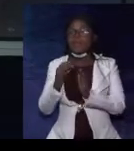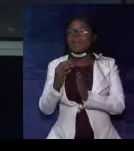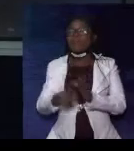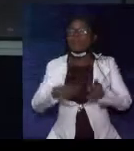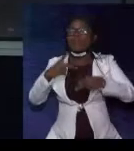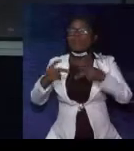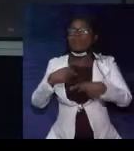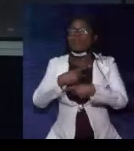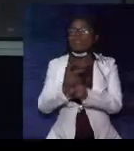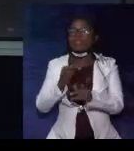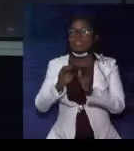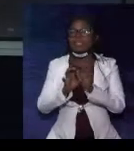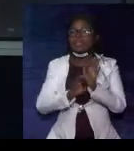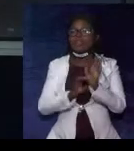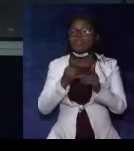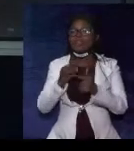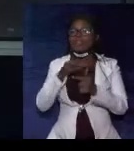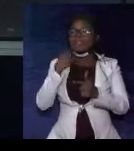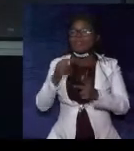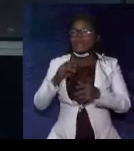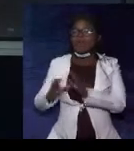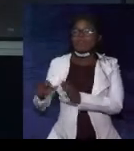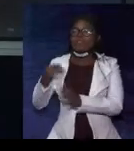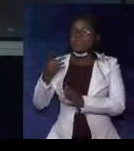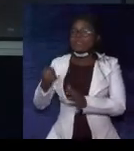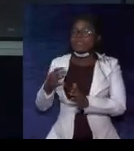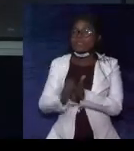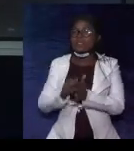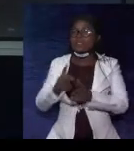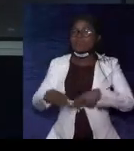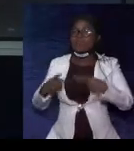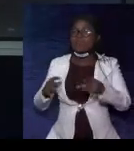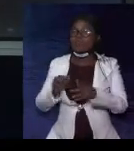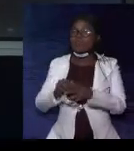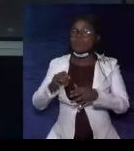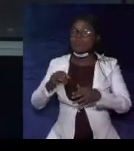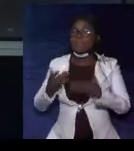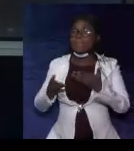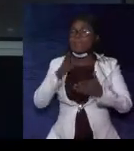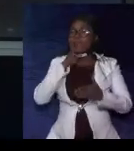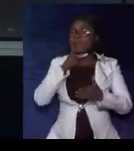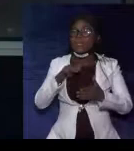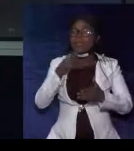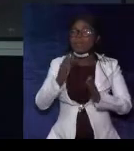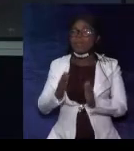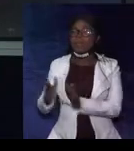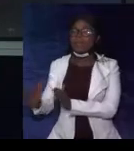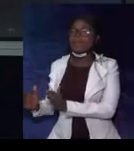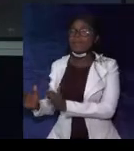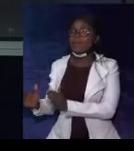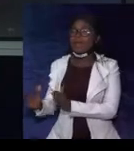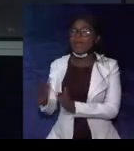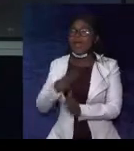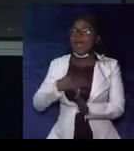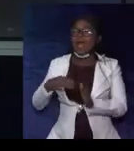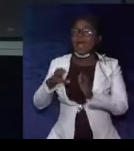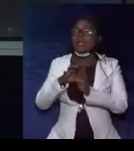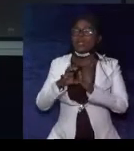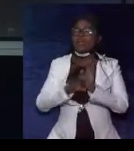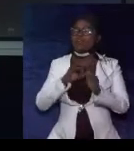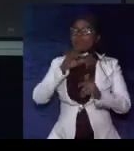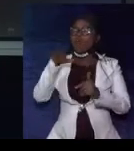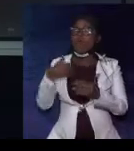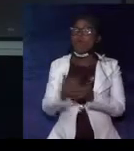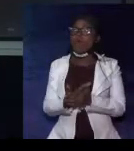production records, we record everything produced on the farm. And you could do that, maybe you prepare and